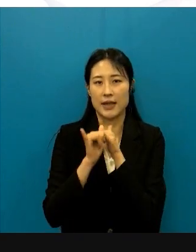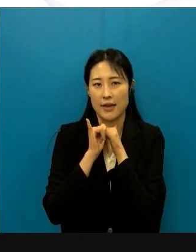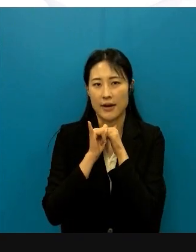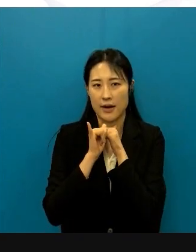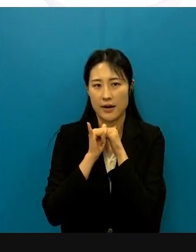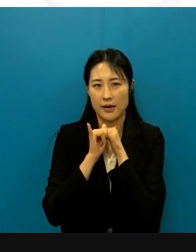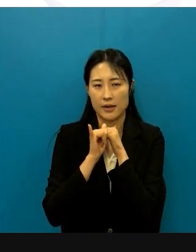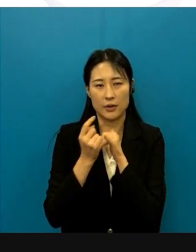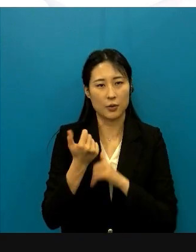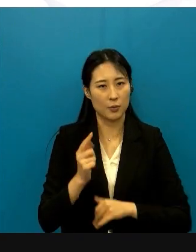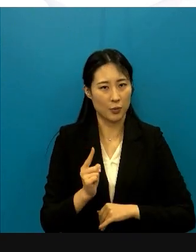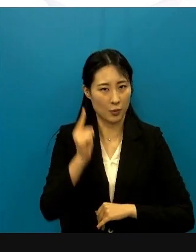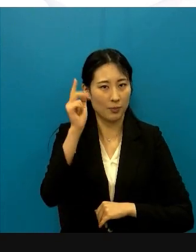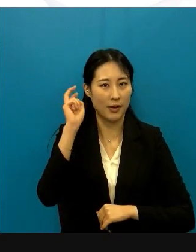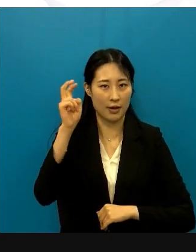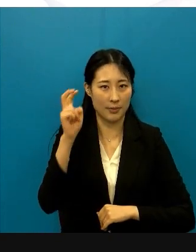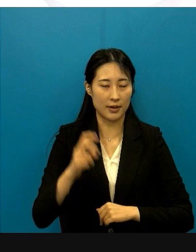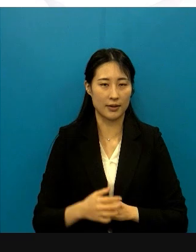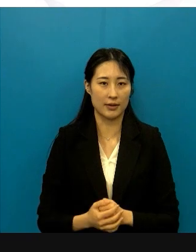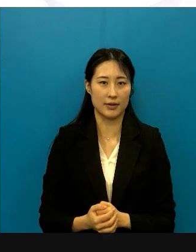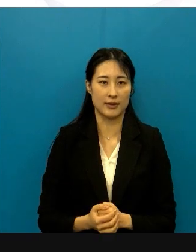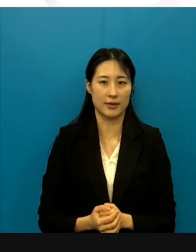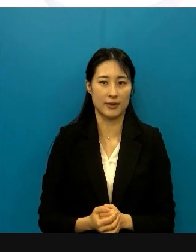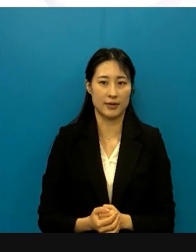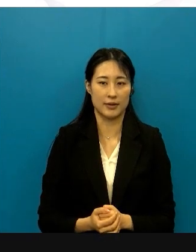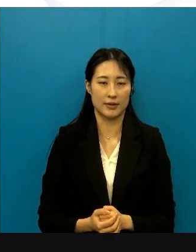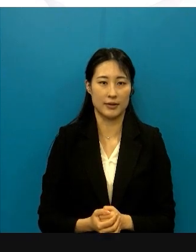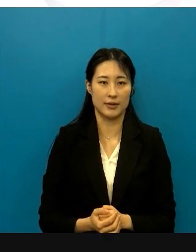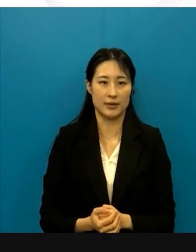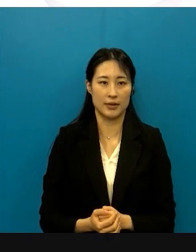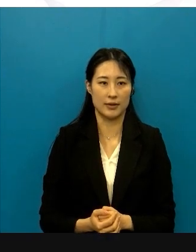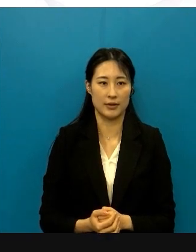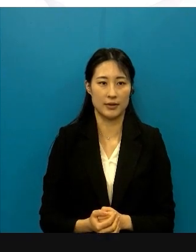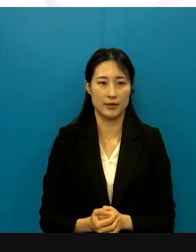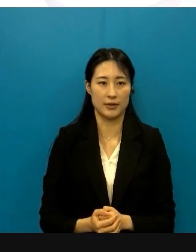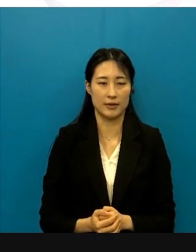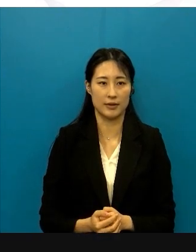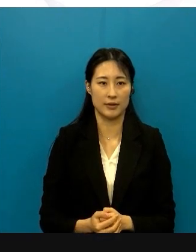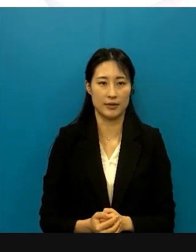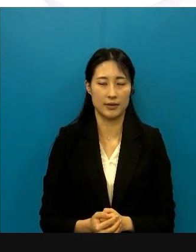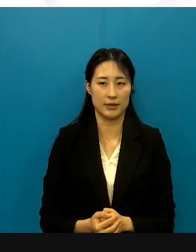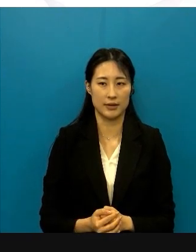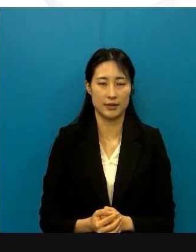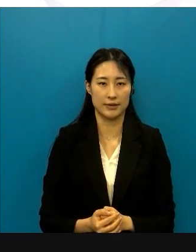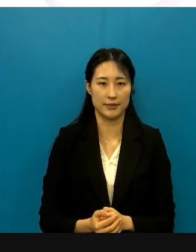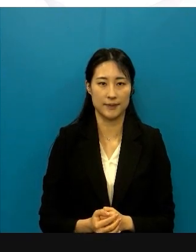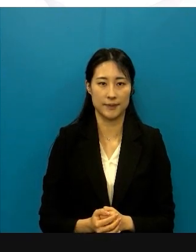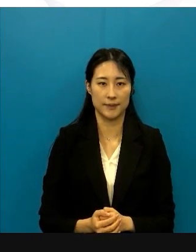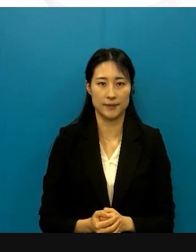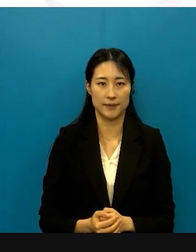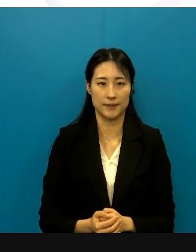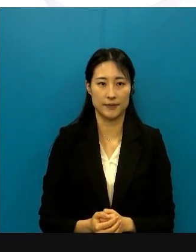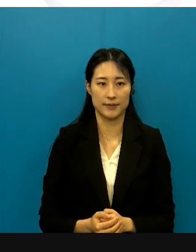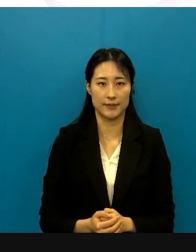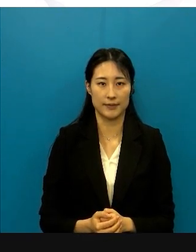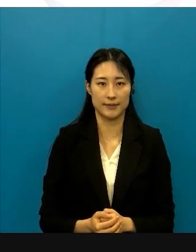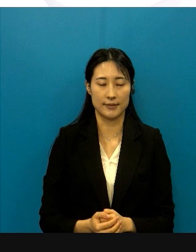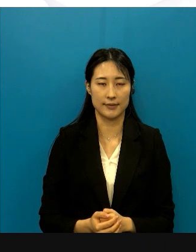Yes, there is in Korean societies the many cases of